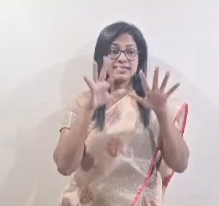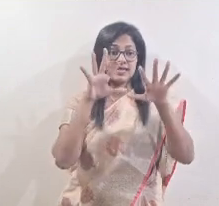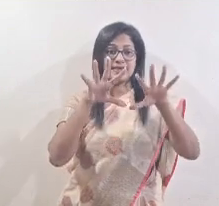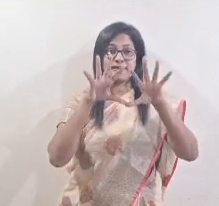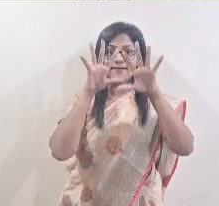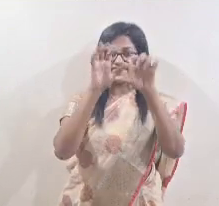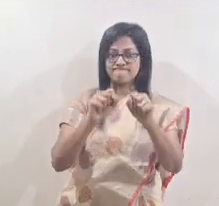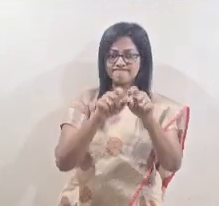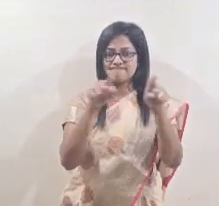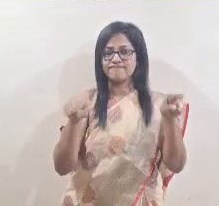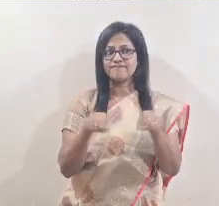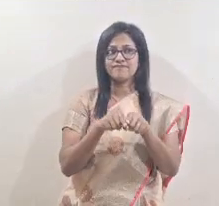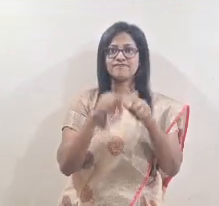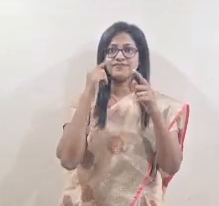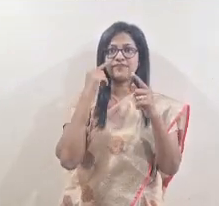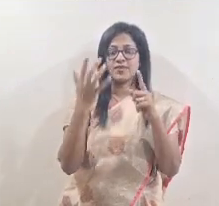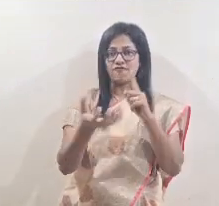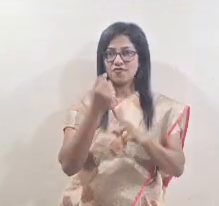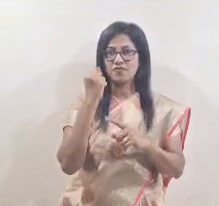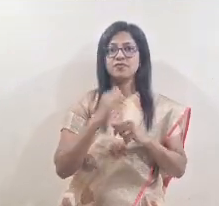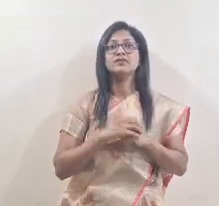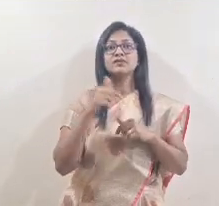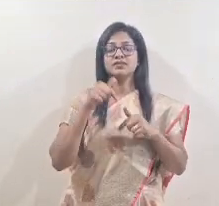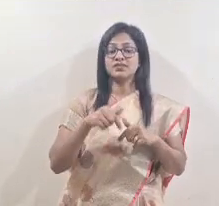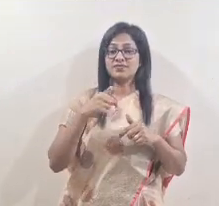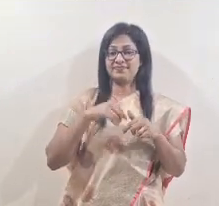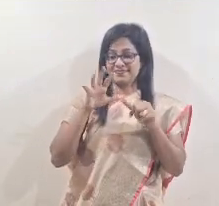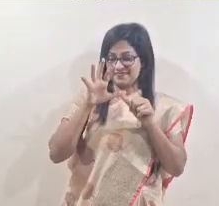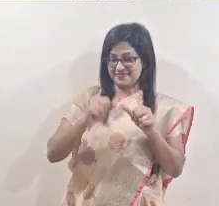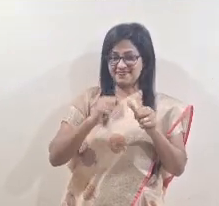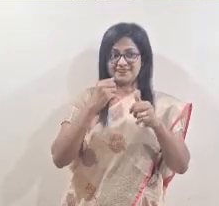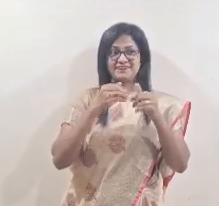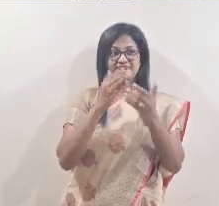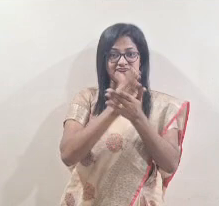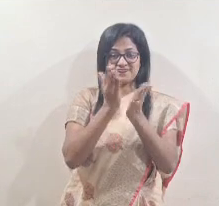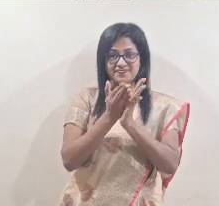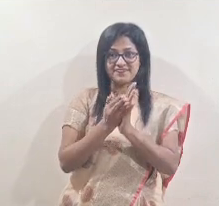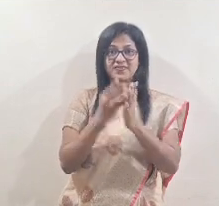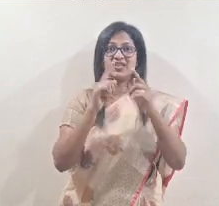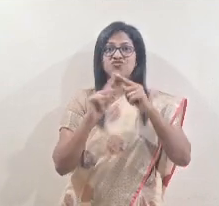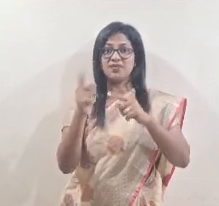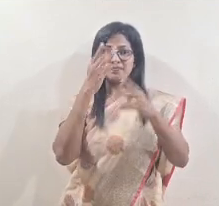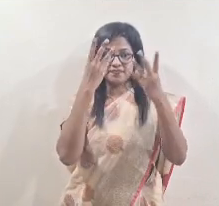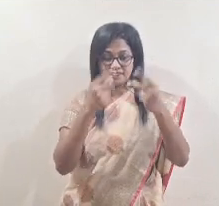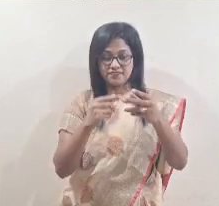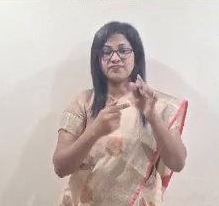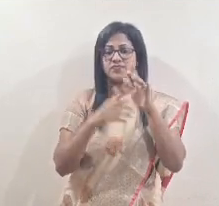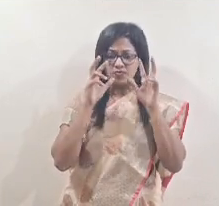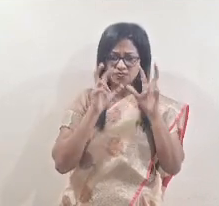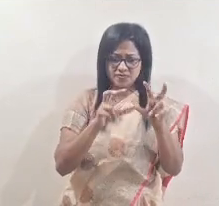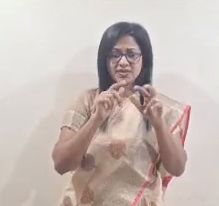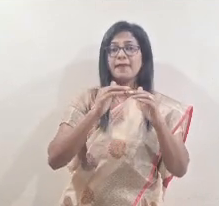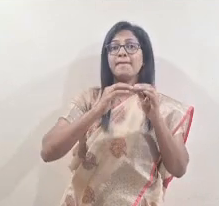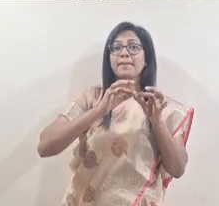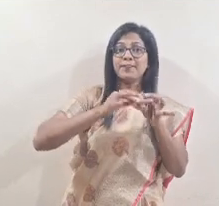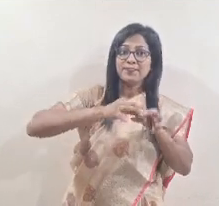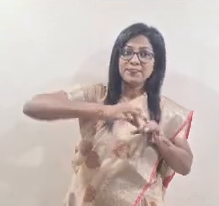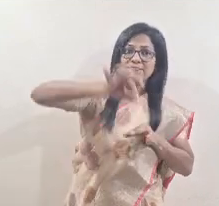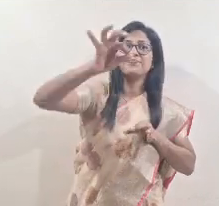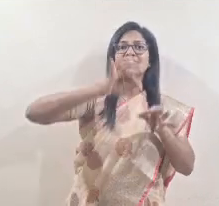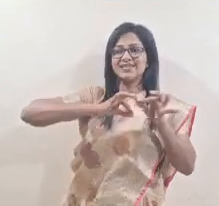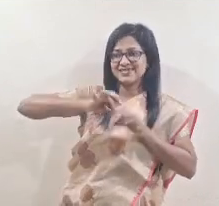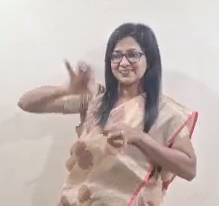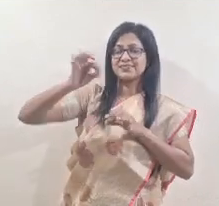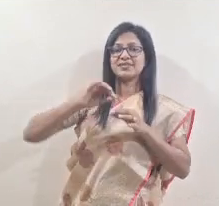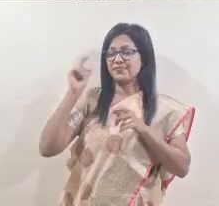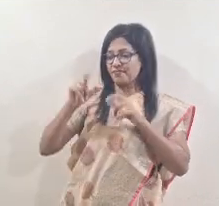catchment area identification. So from my access dispersal trip characteristics, I observed that I took the maximum distance from which people